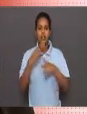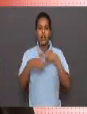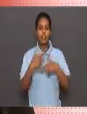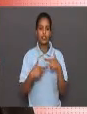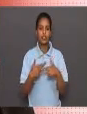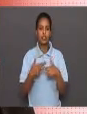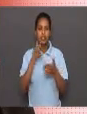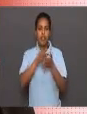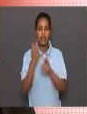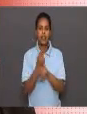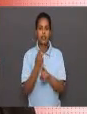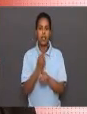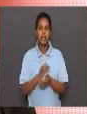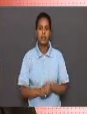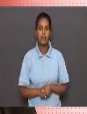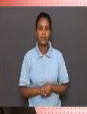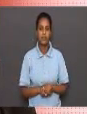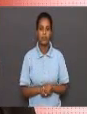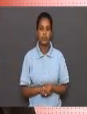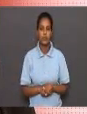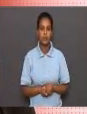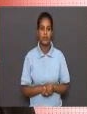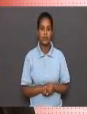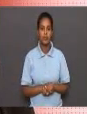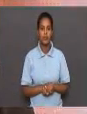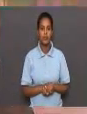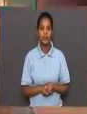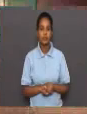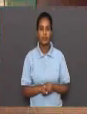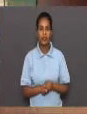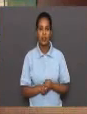affect the reaction that takes place.